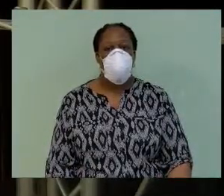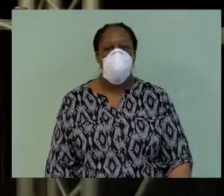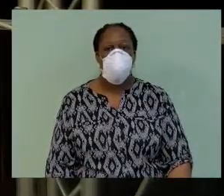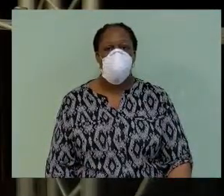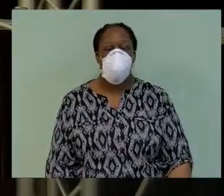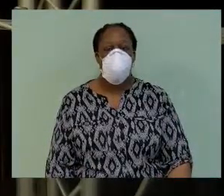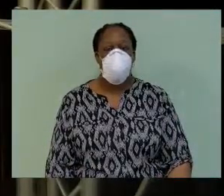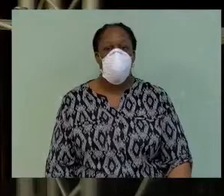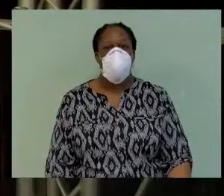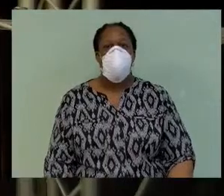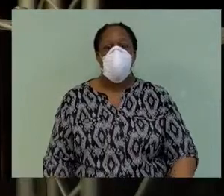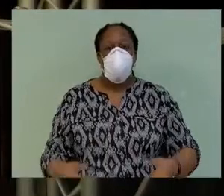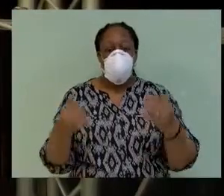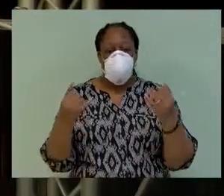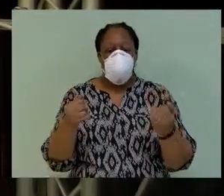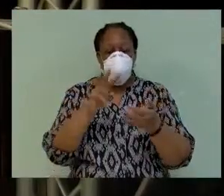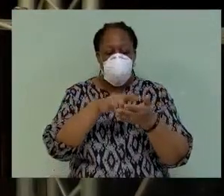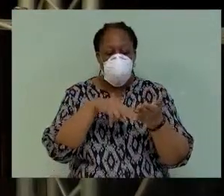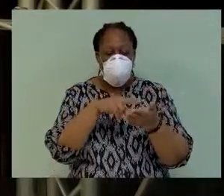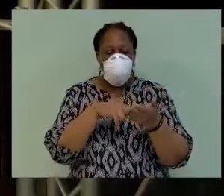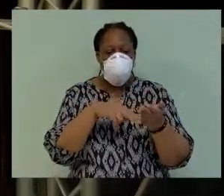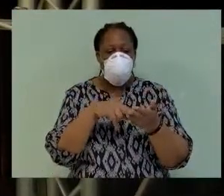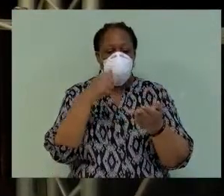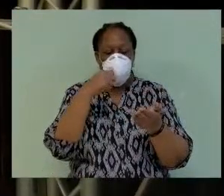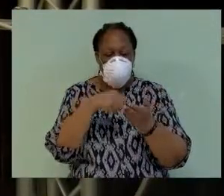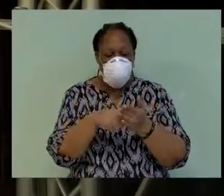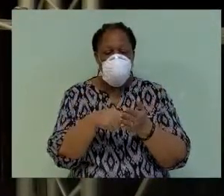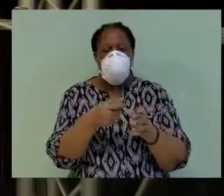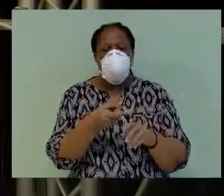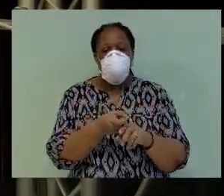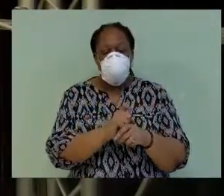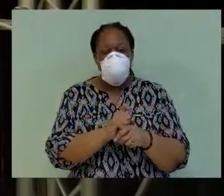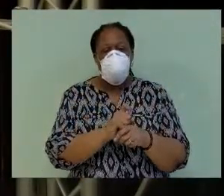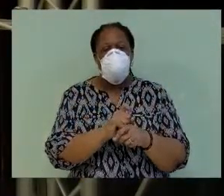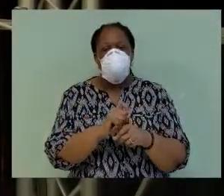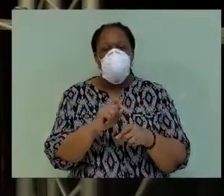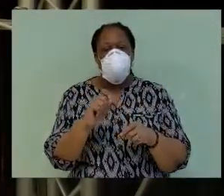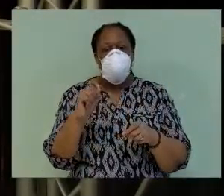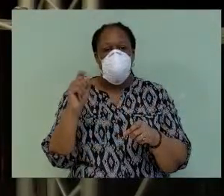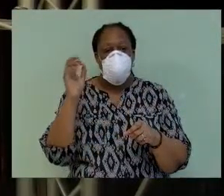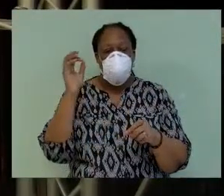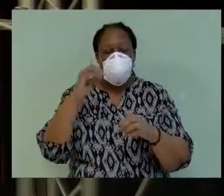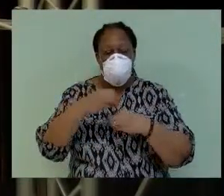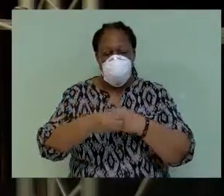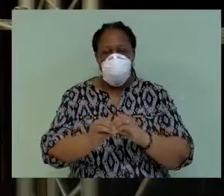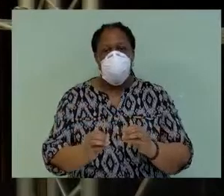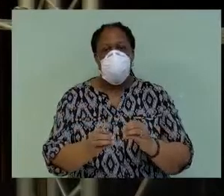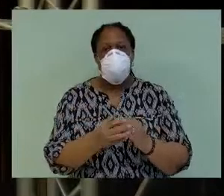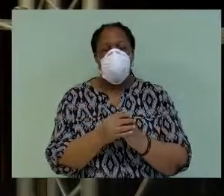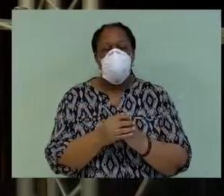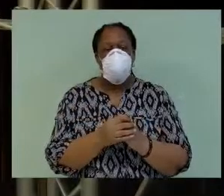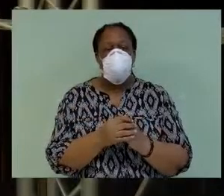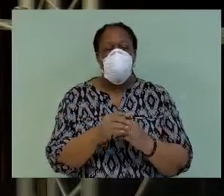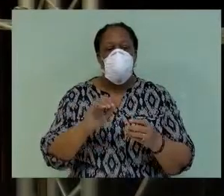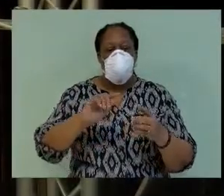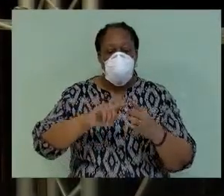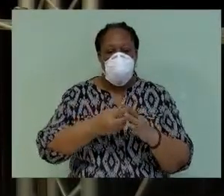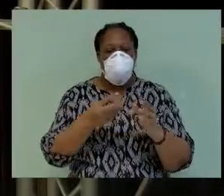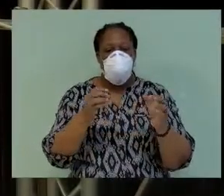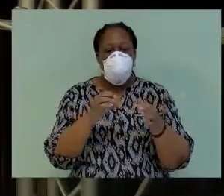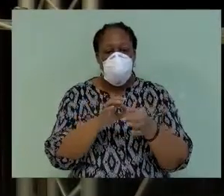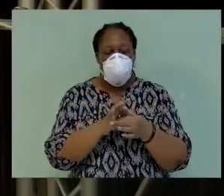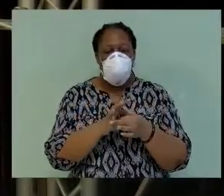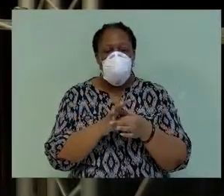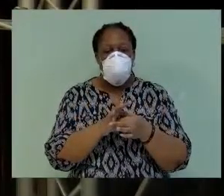Bar Association and all legal professionals. Resumption of court hearings. On 5th